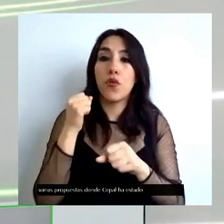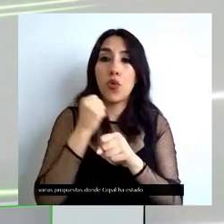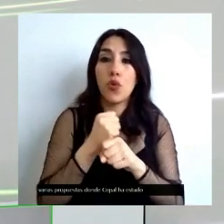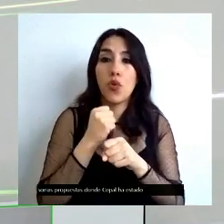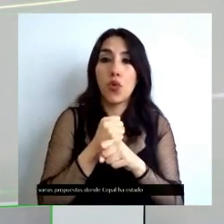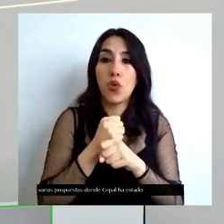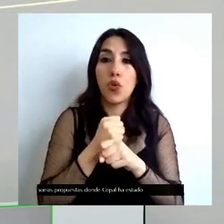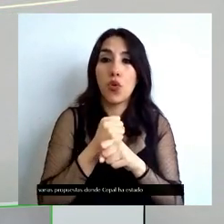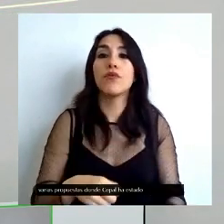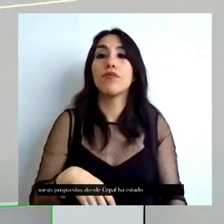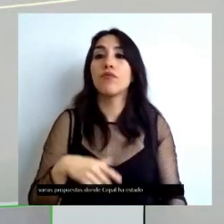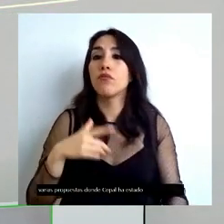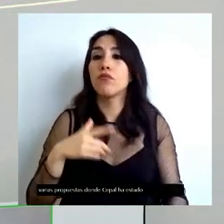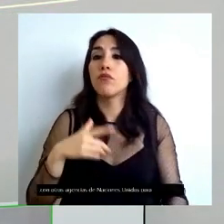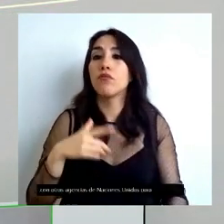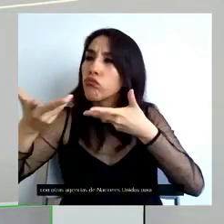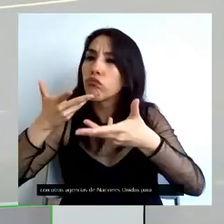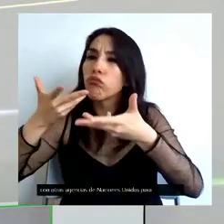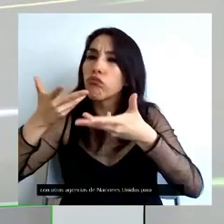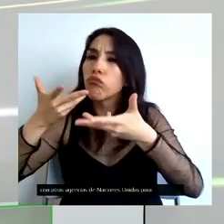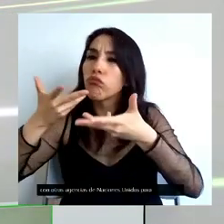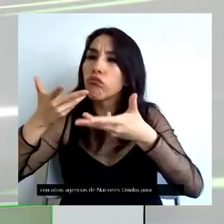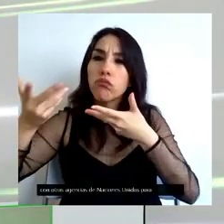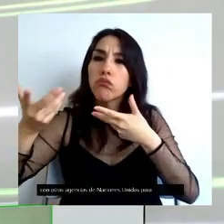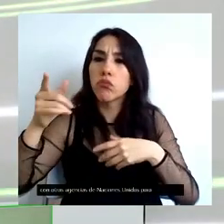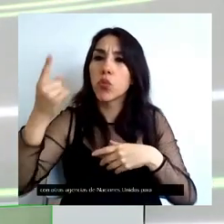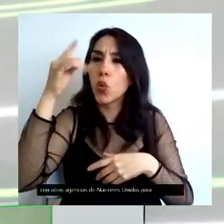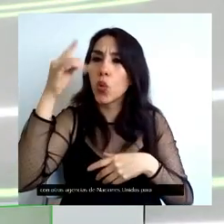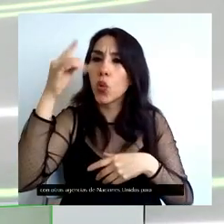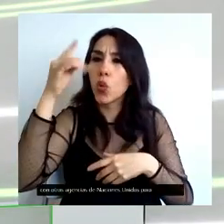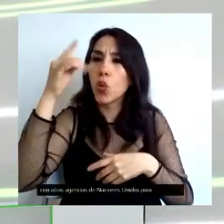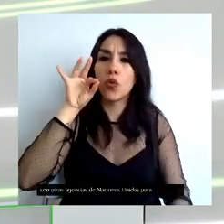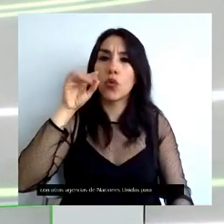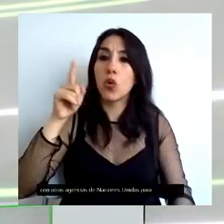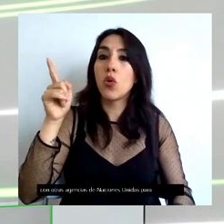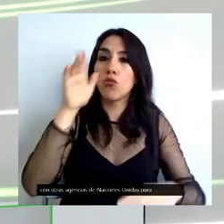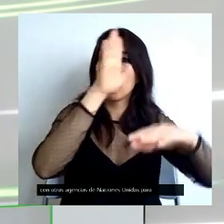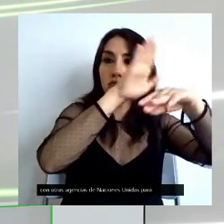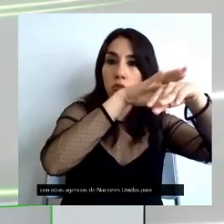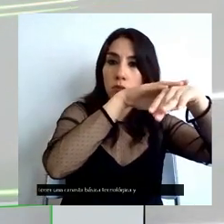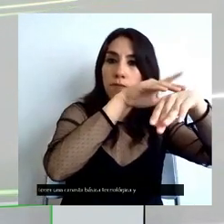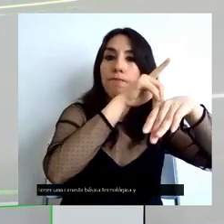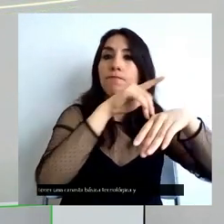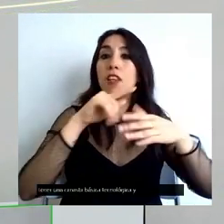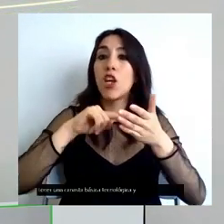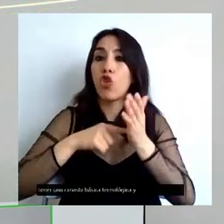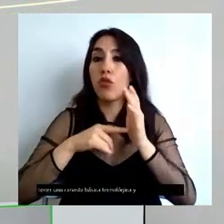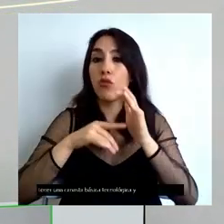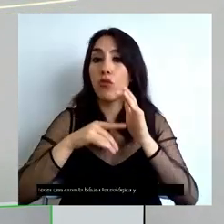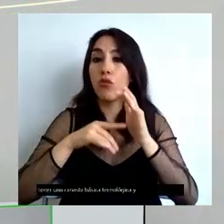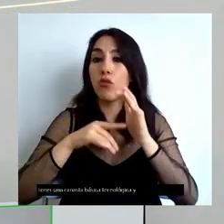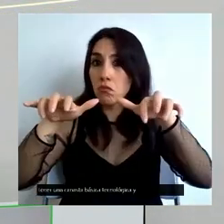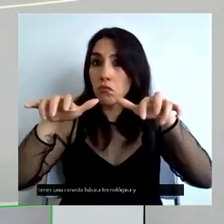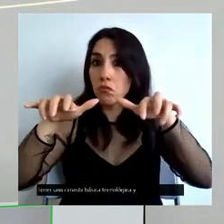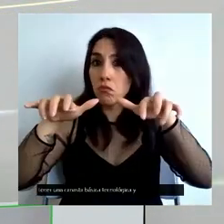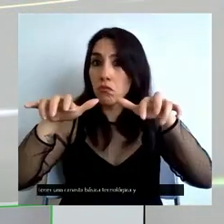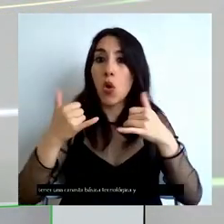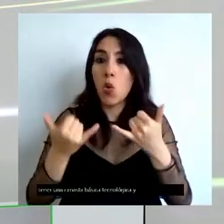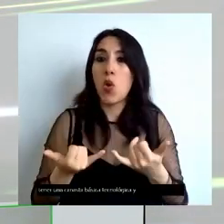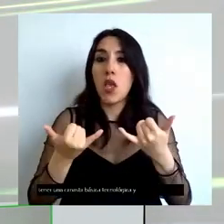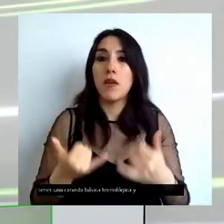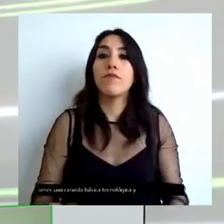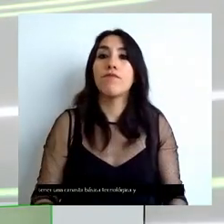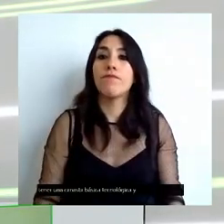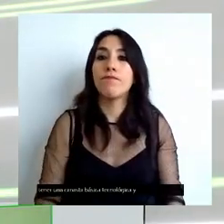and we want to create a basic basket of connectivity and information and communication